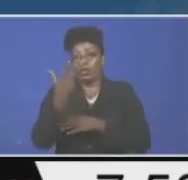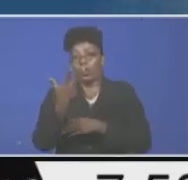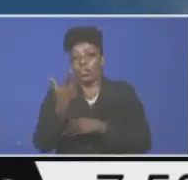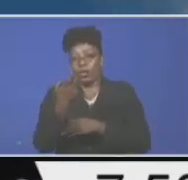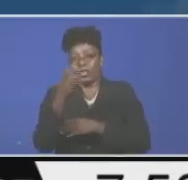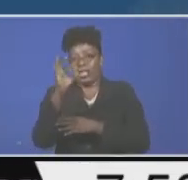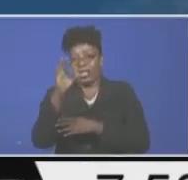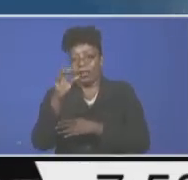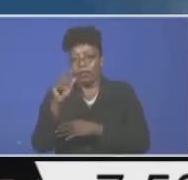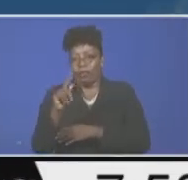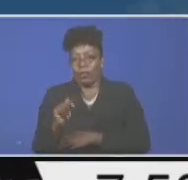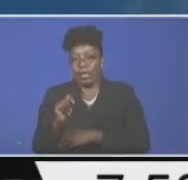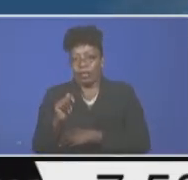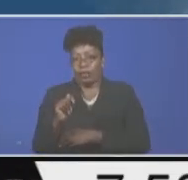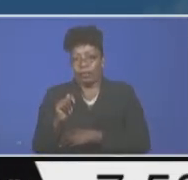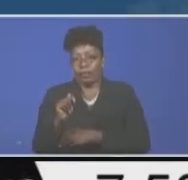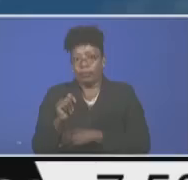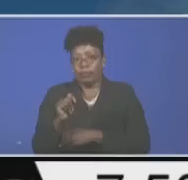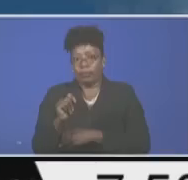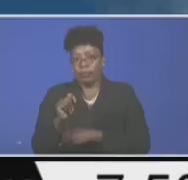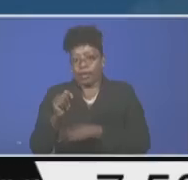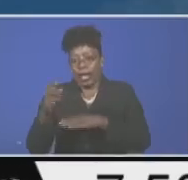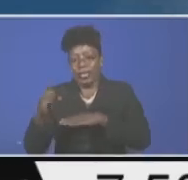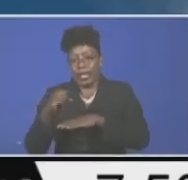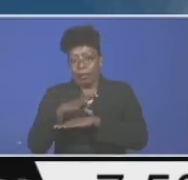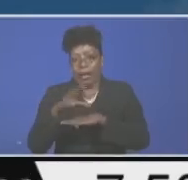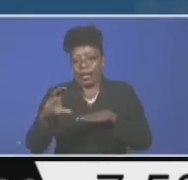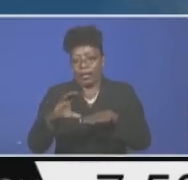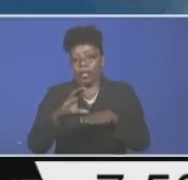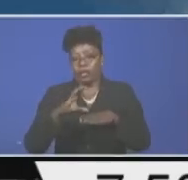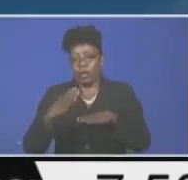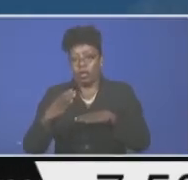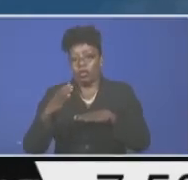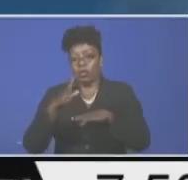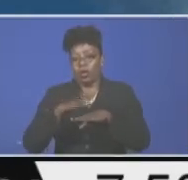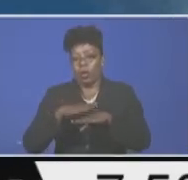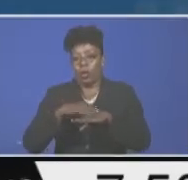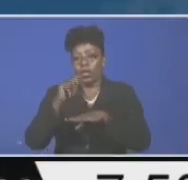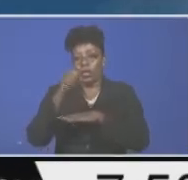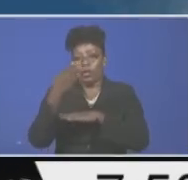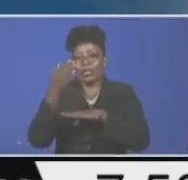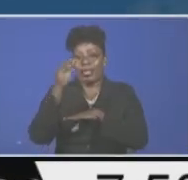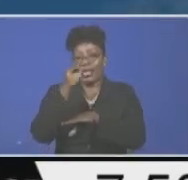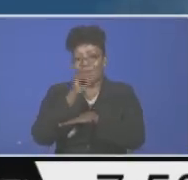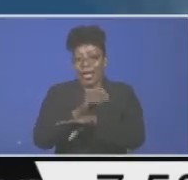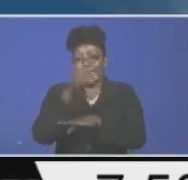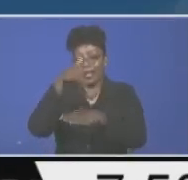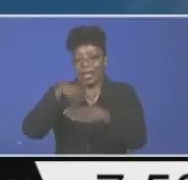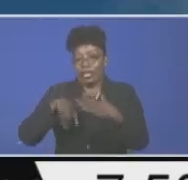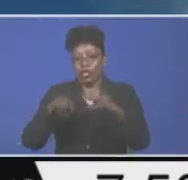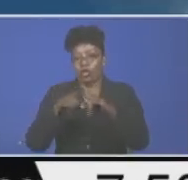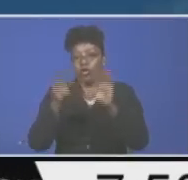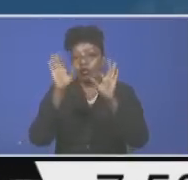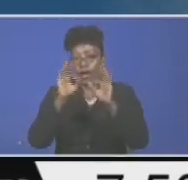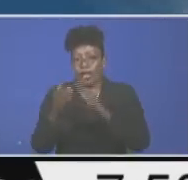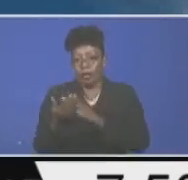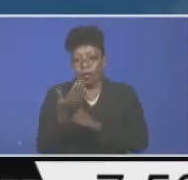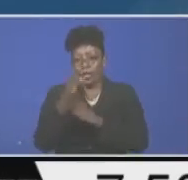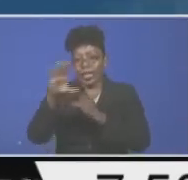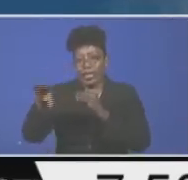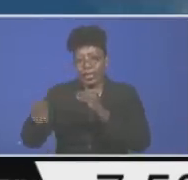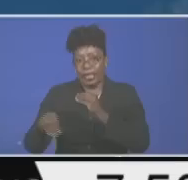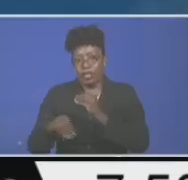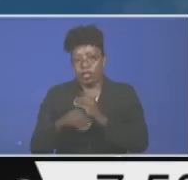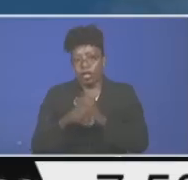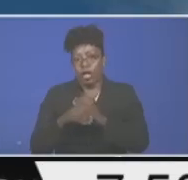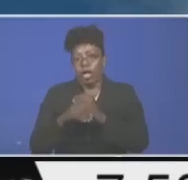expected to impact the coast of the Carolinas on Thursday night, heading into Friday morning. And in addition to that, we